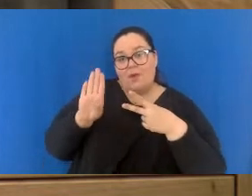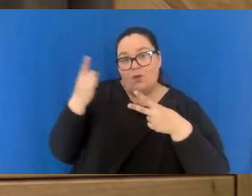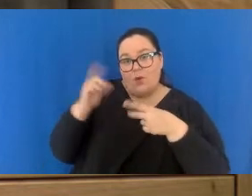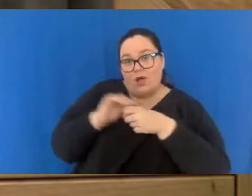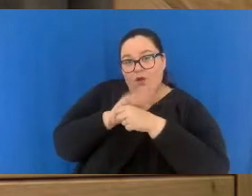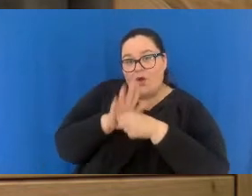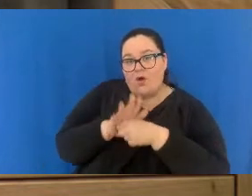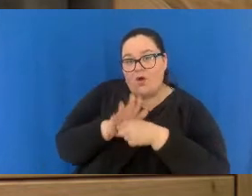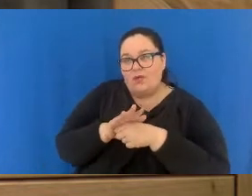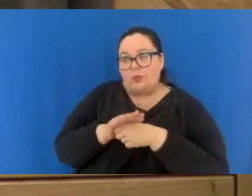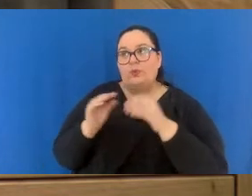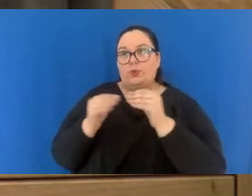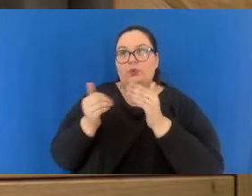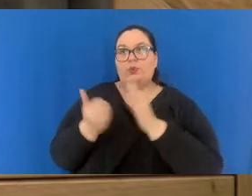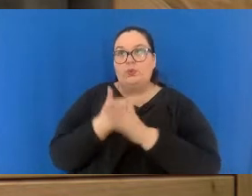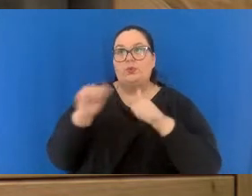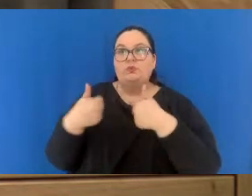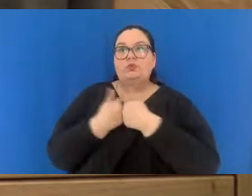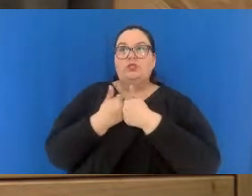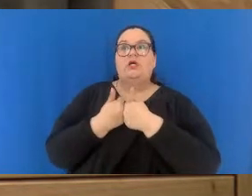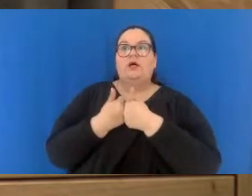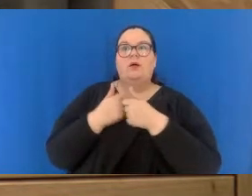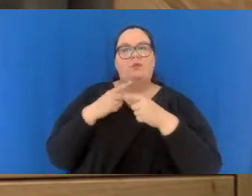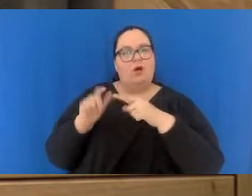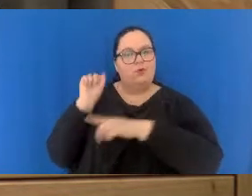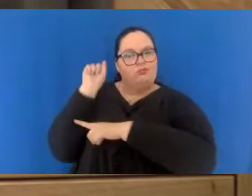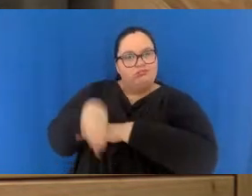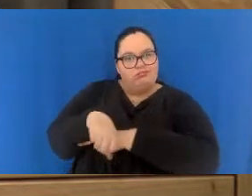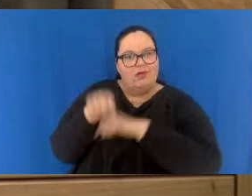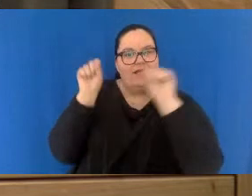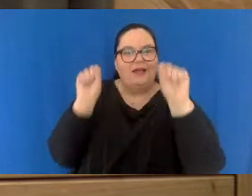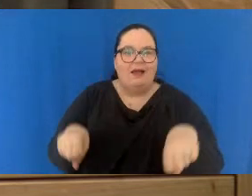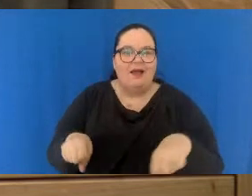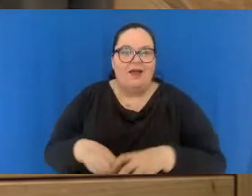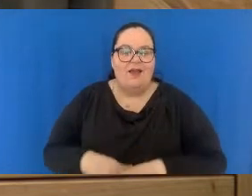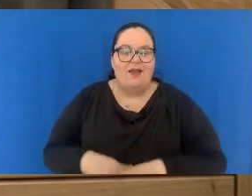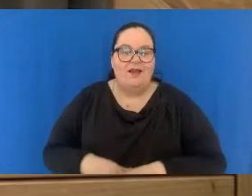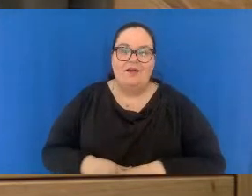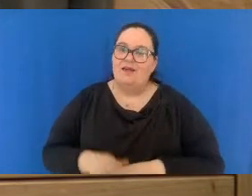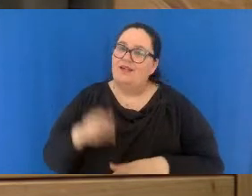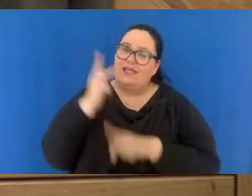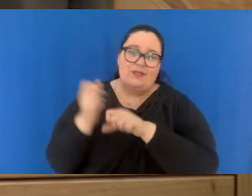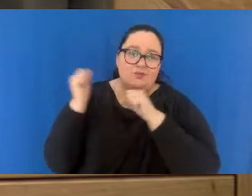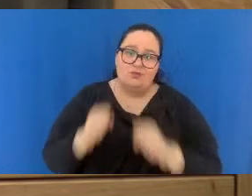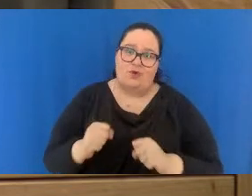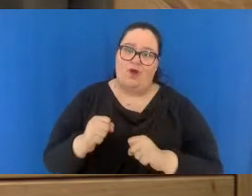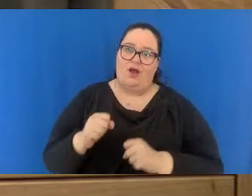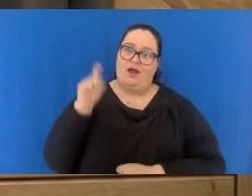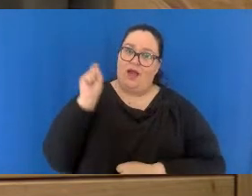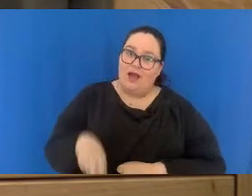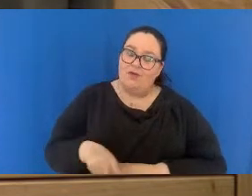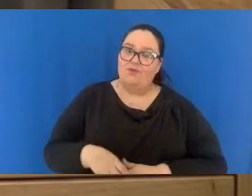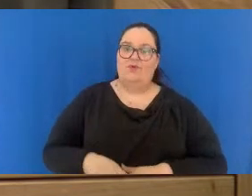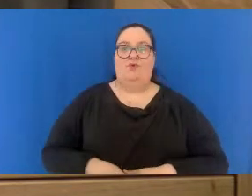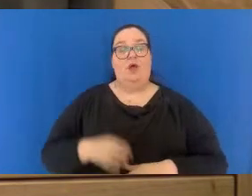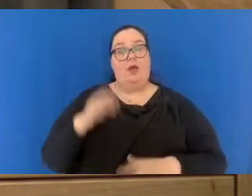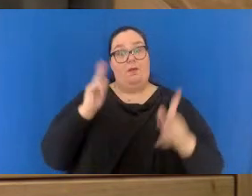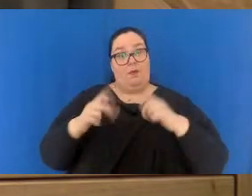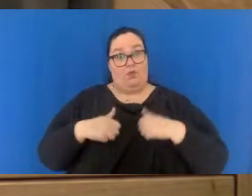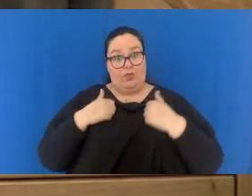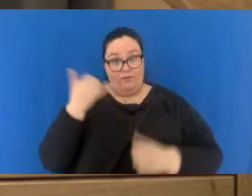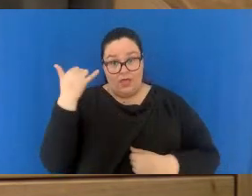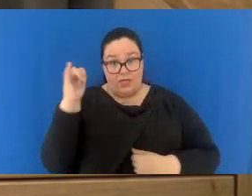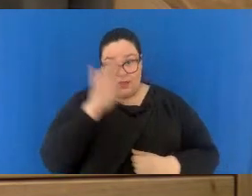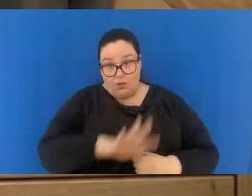I'm confident that we can overcome it. We must all remain vigilant. Those of us in yellow levels need